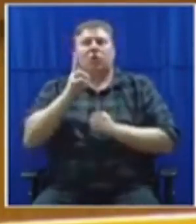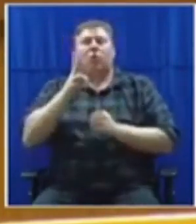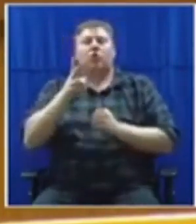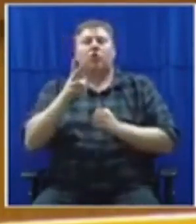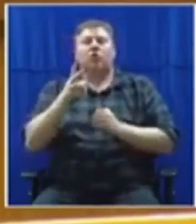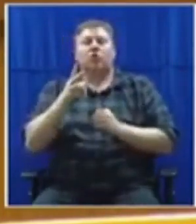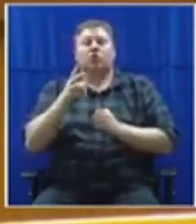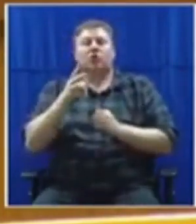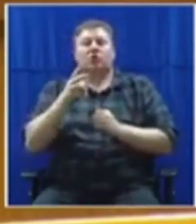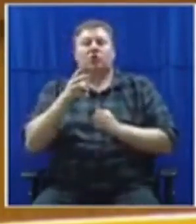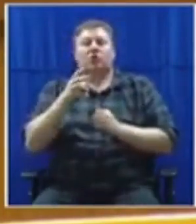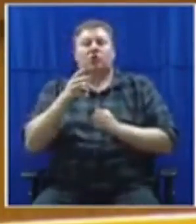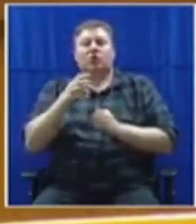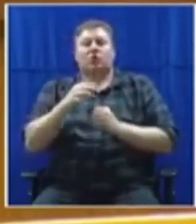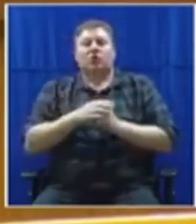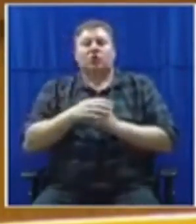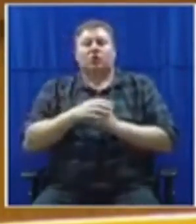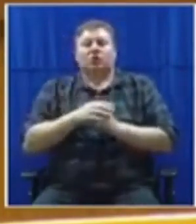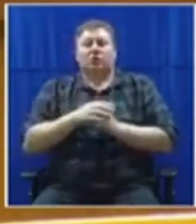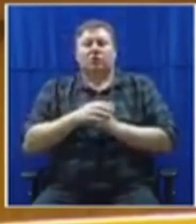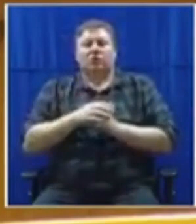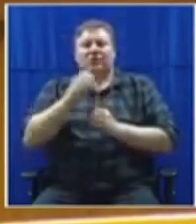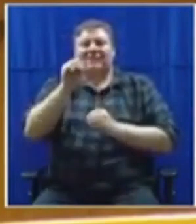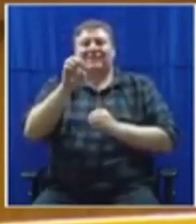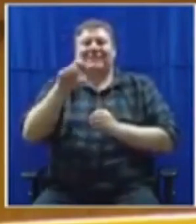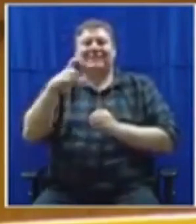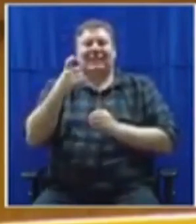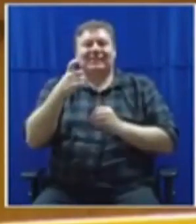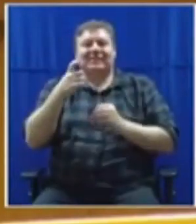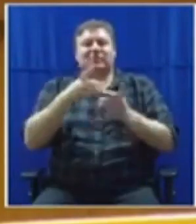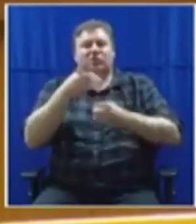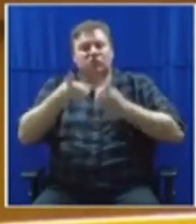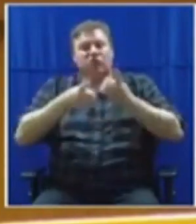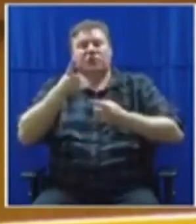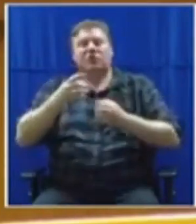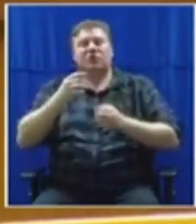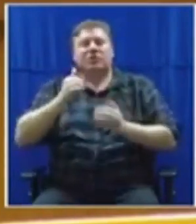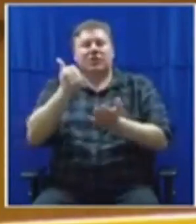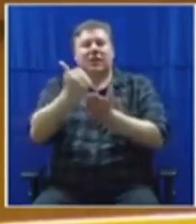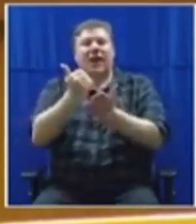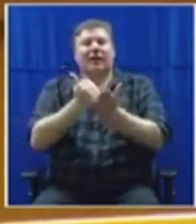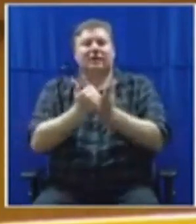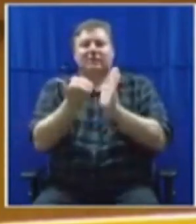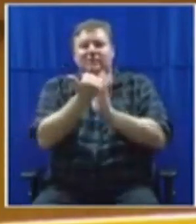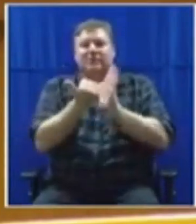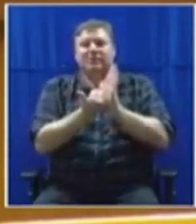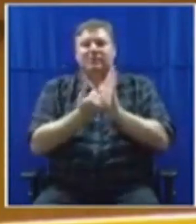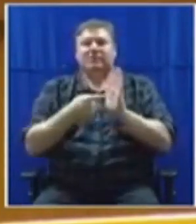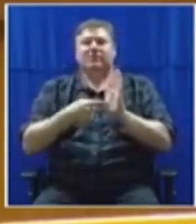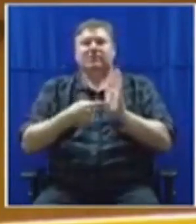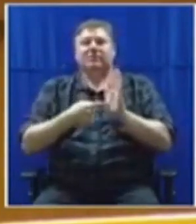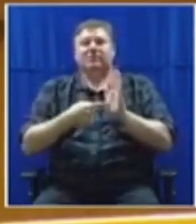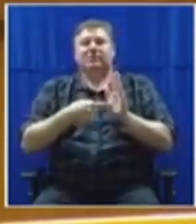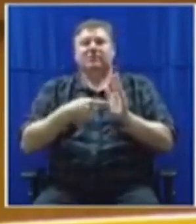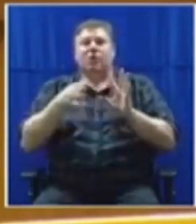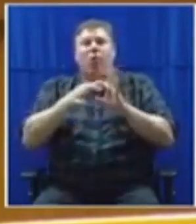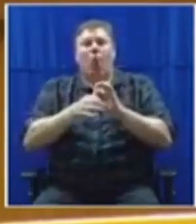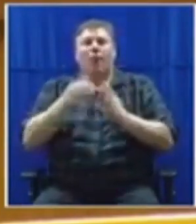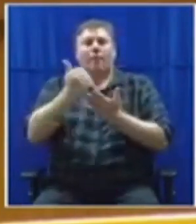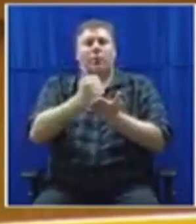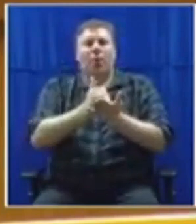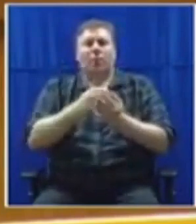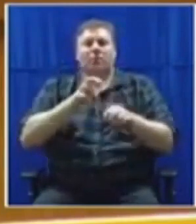Act and related legislation to ensure that the Home Affairs Department expedites ID alteration application